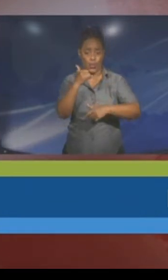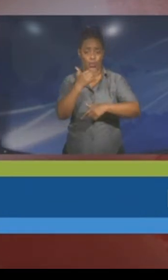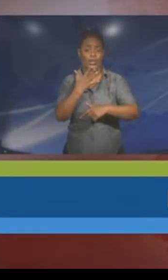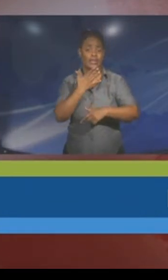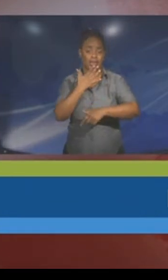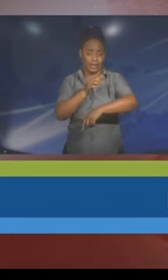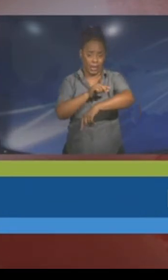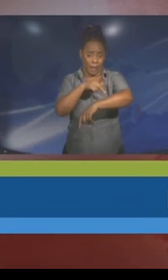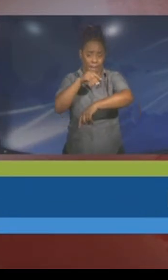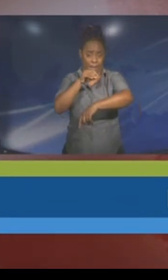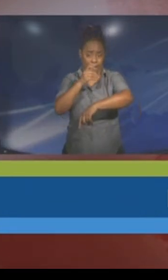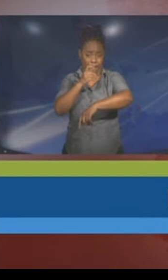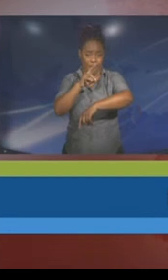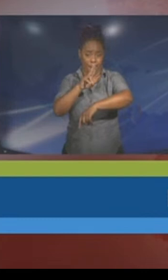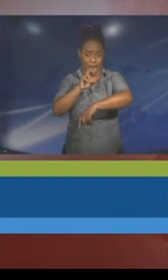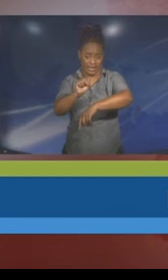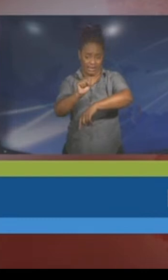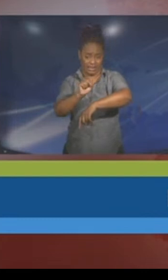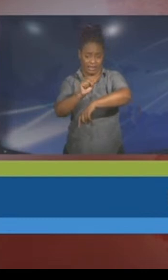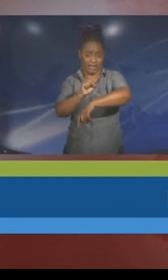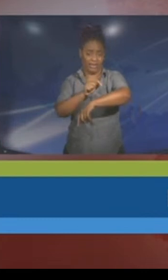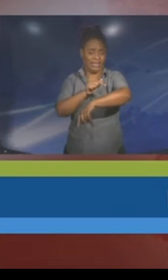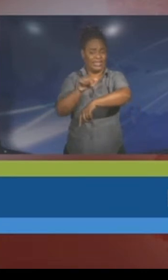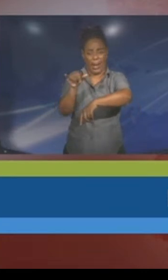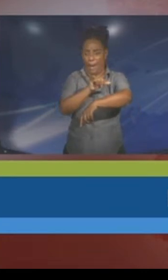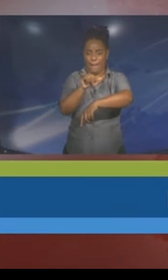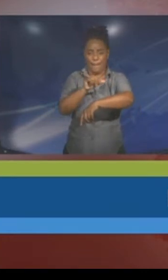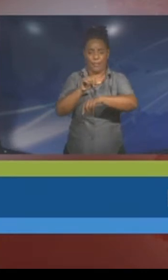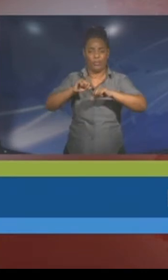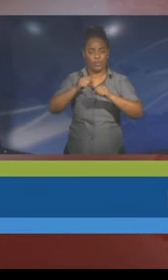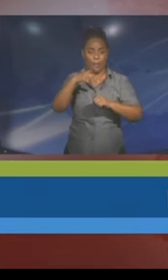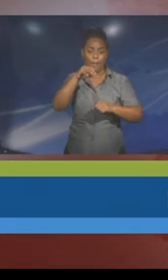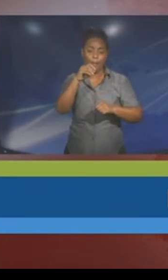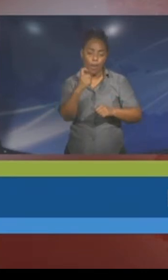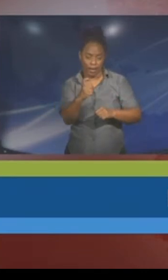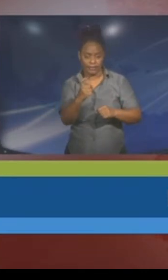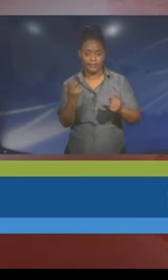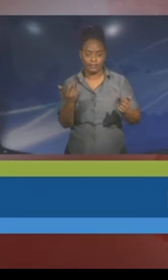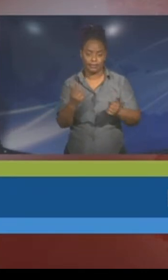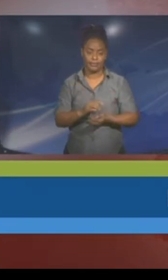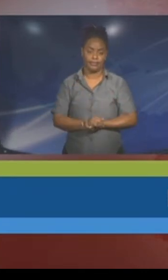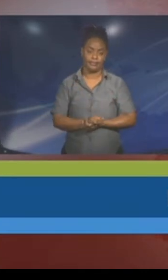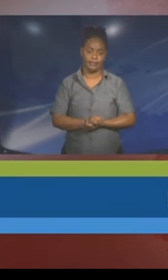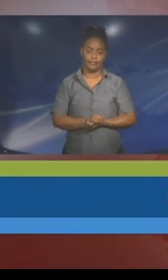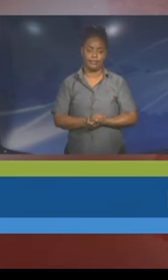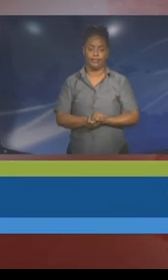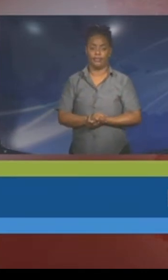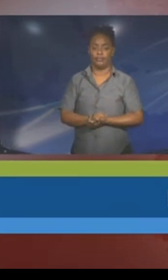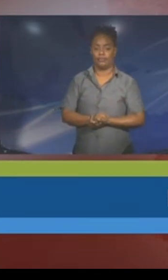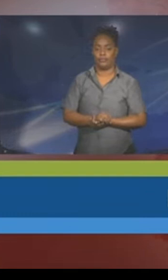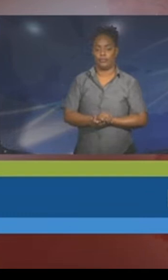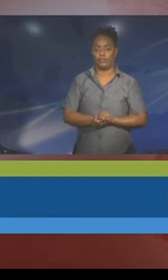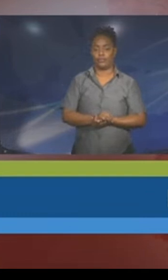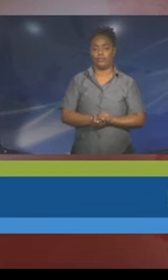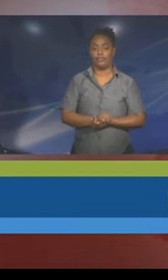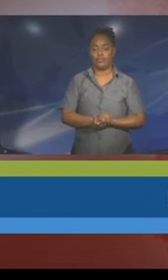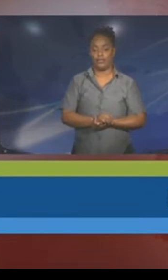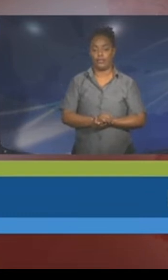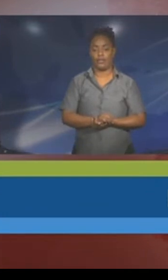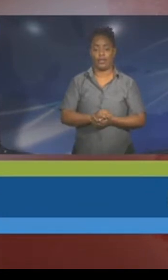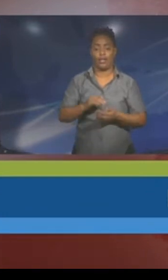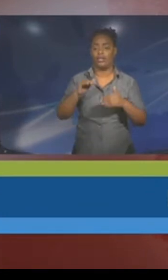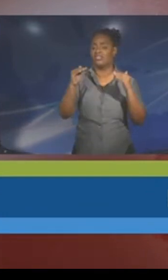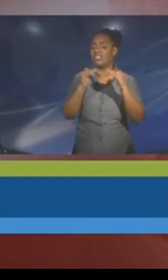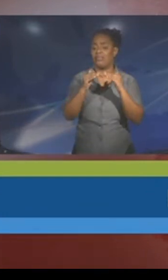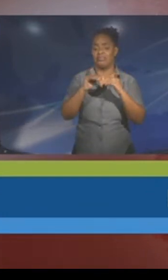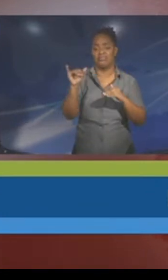scabs and crusts. So very, very similar to chickenpox. On the right hand side, you see all lesions appear at the same stage usually of